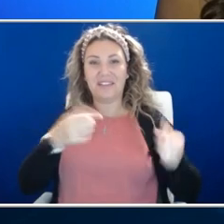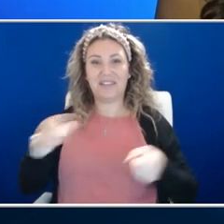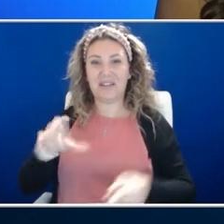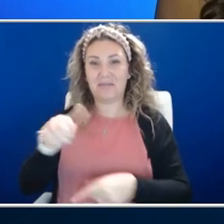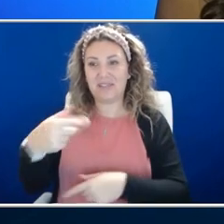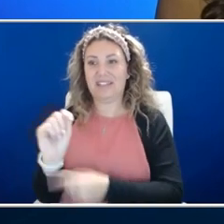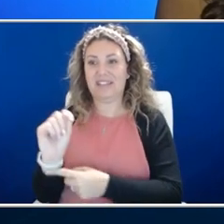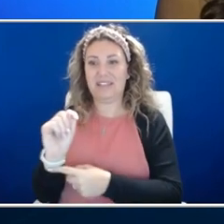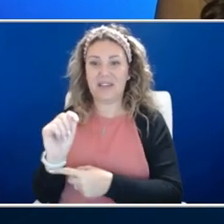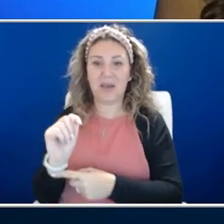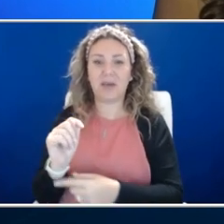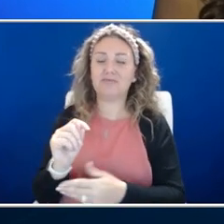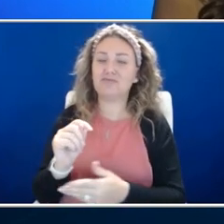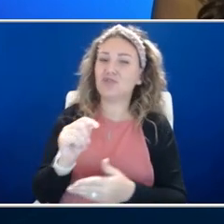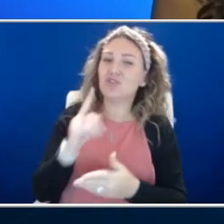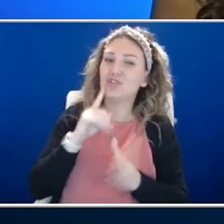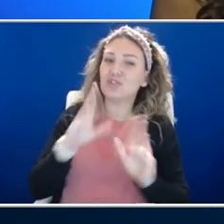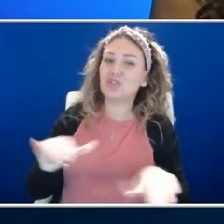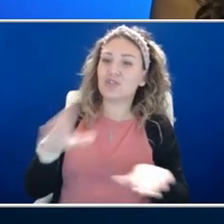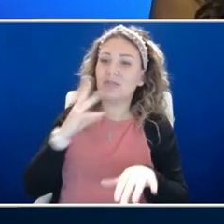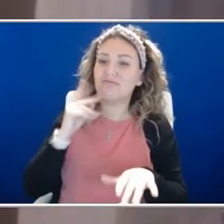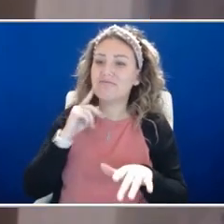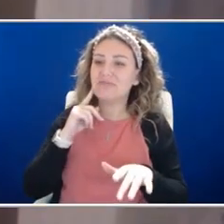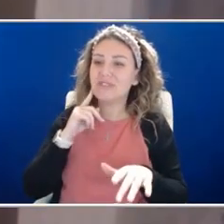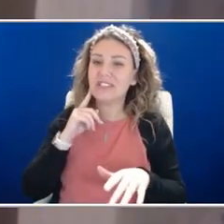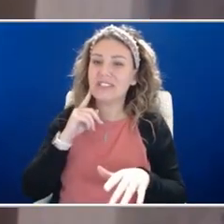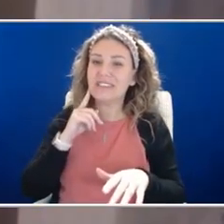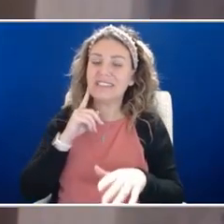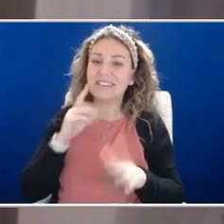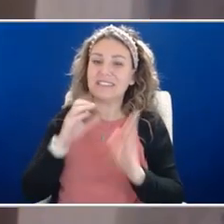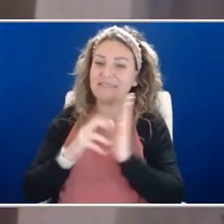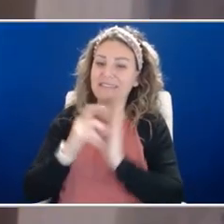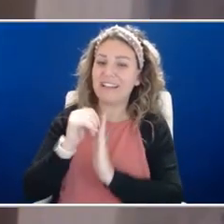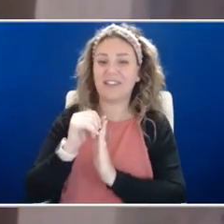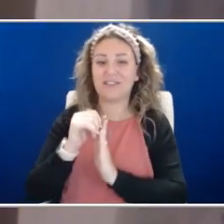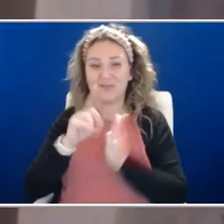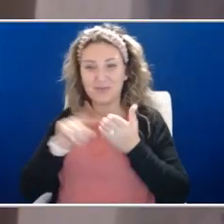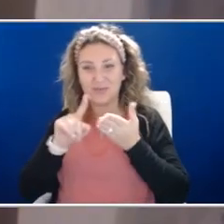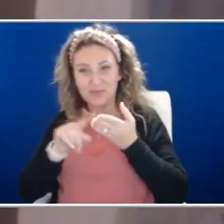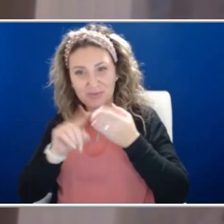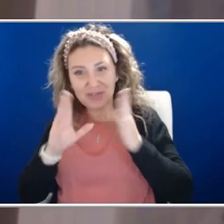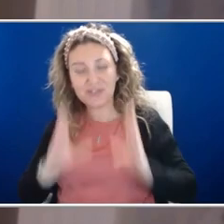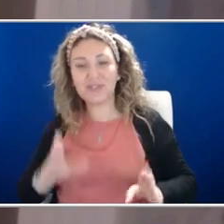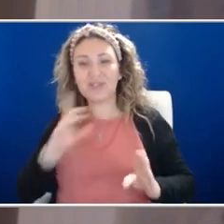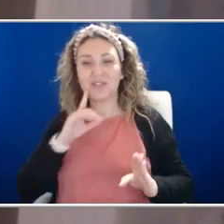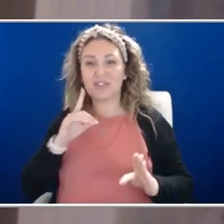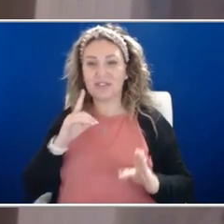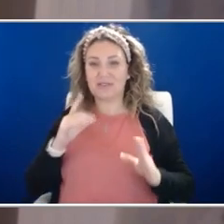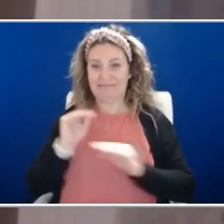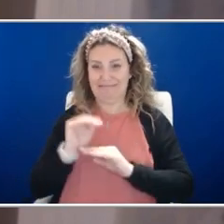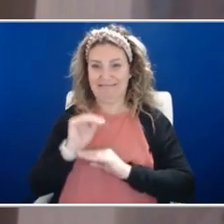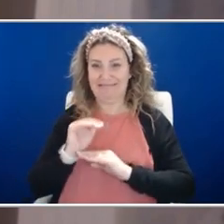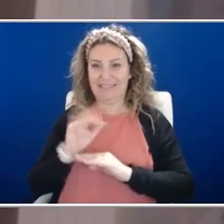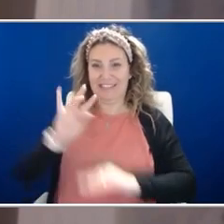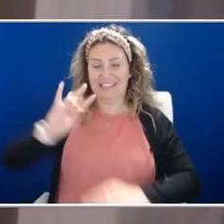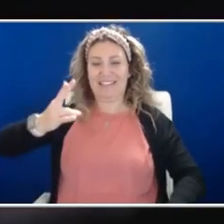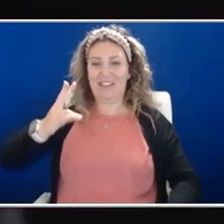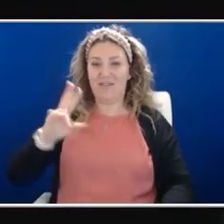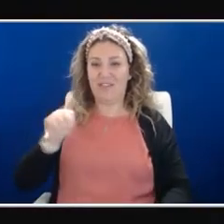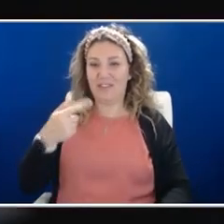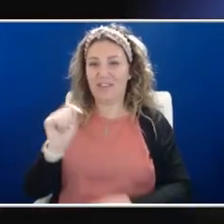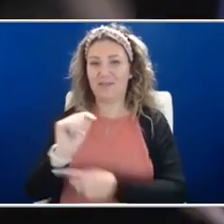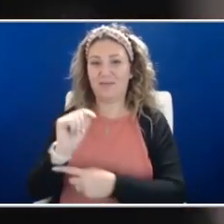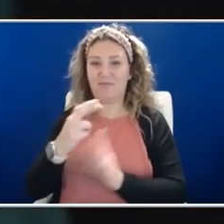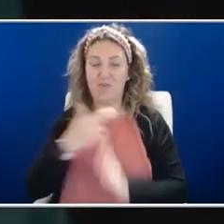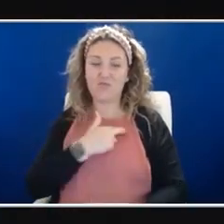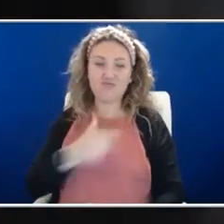childhood cancer research. Can you talk about those? Tonight on the 7th of September, we actually have a Royals for a Cause game